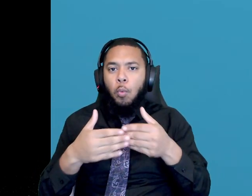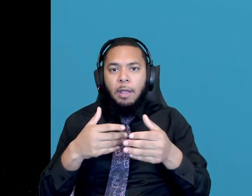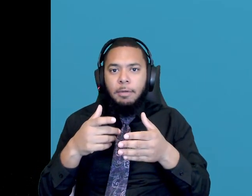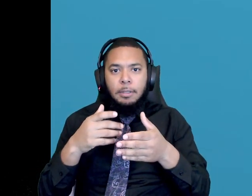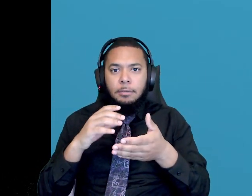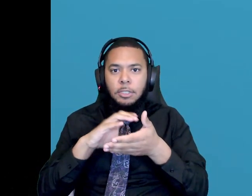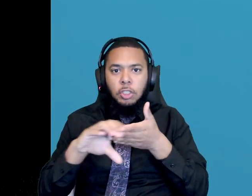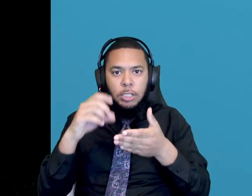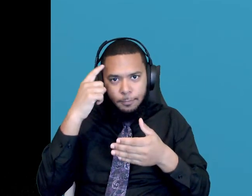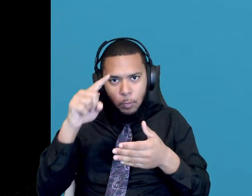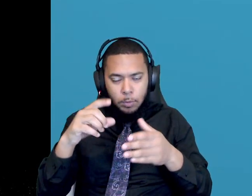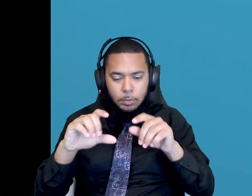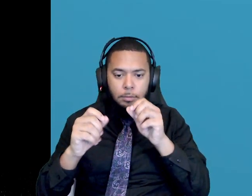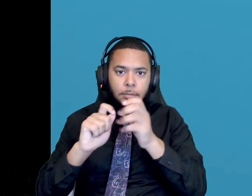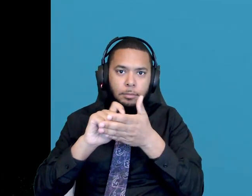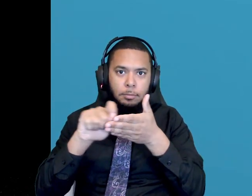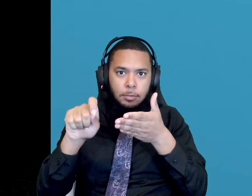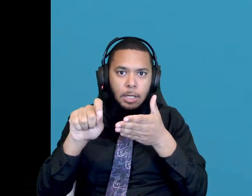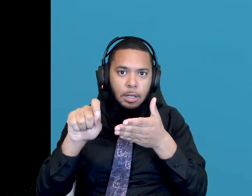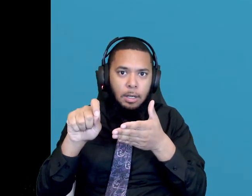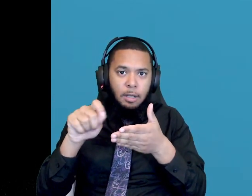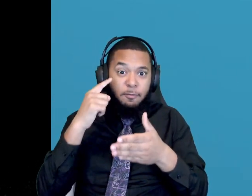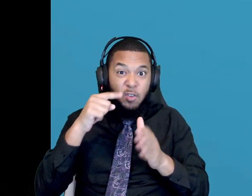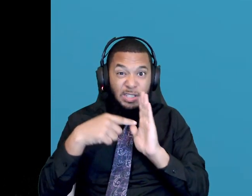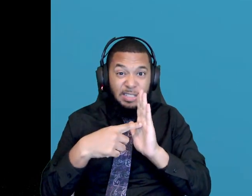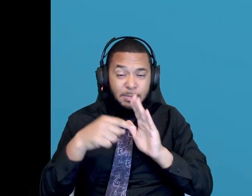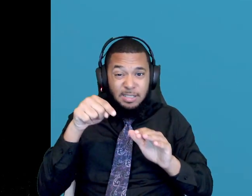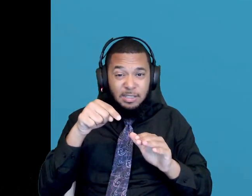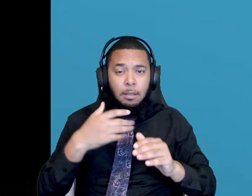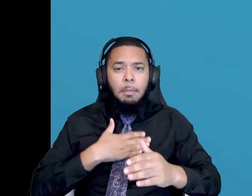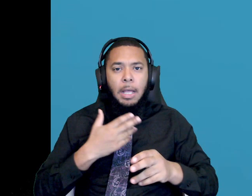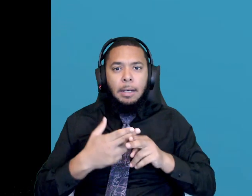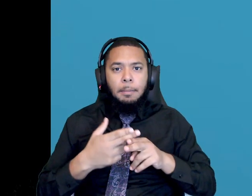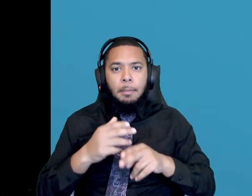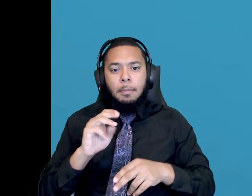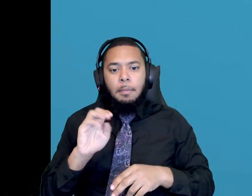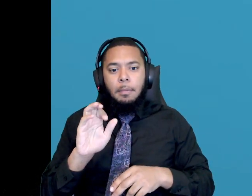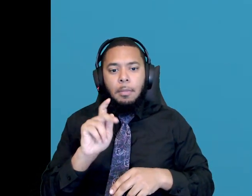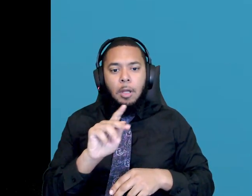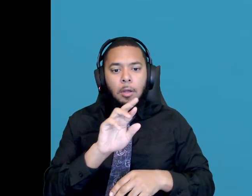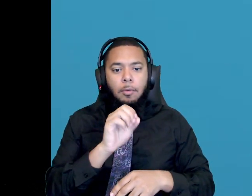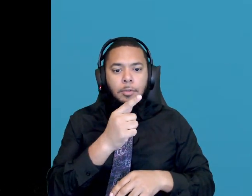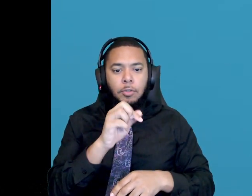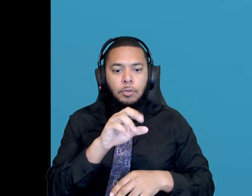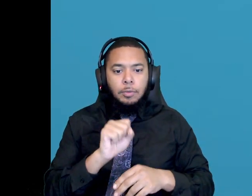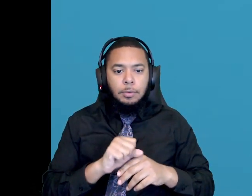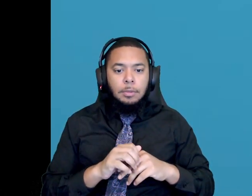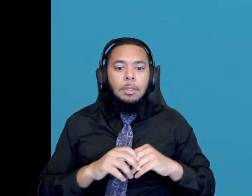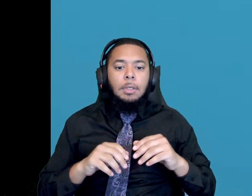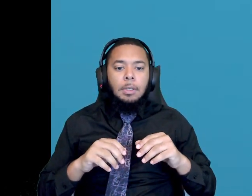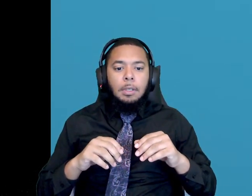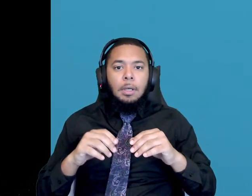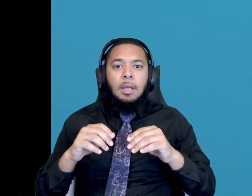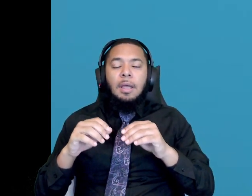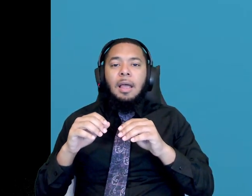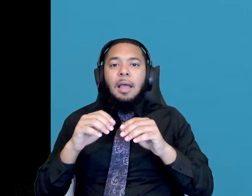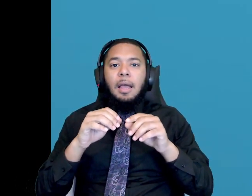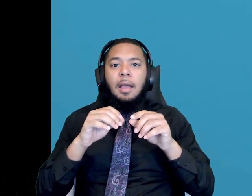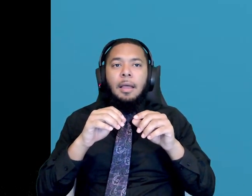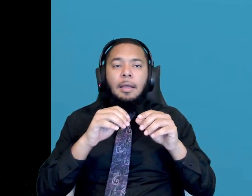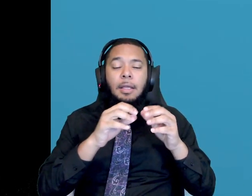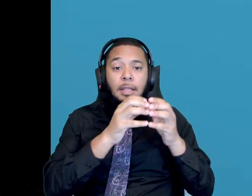name. And then it'll have the words of how much money you were paid. So I was